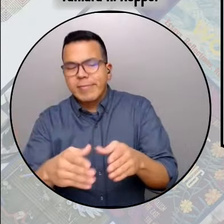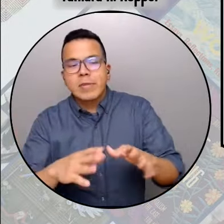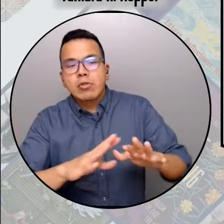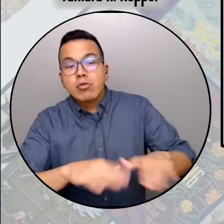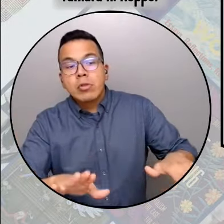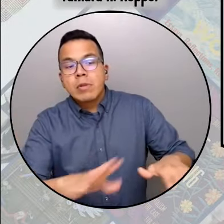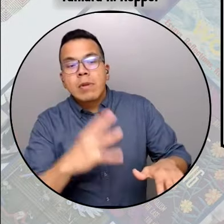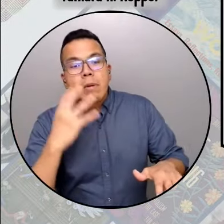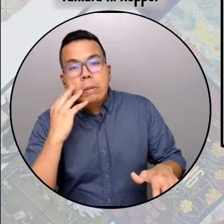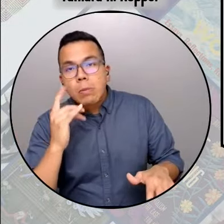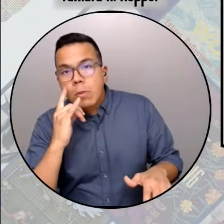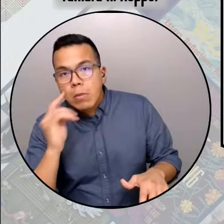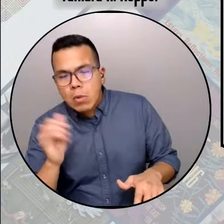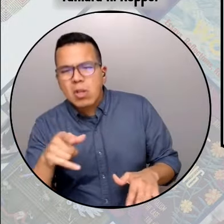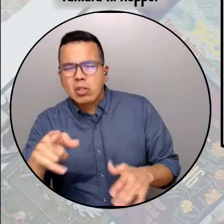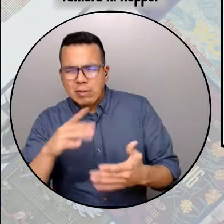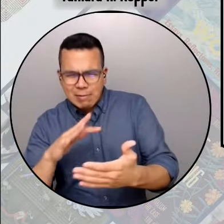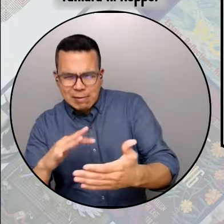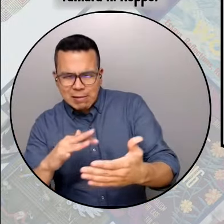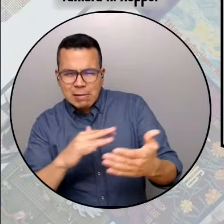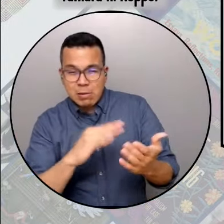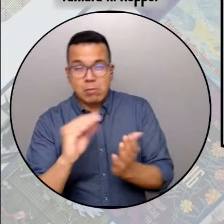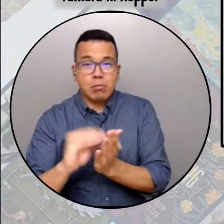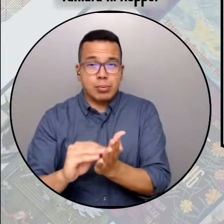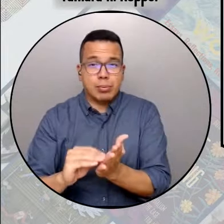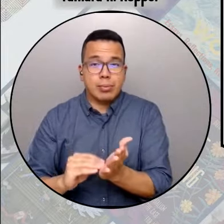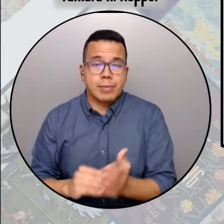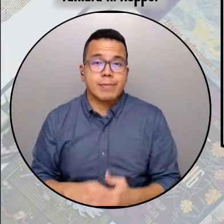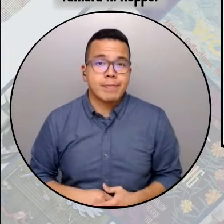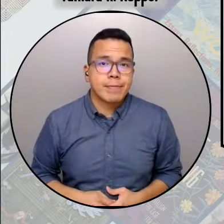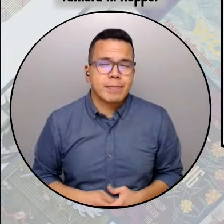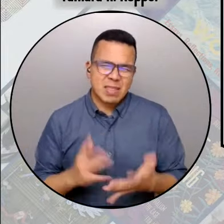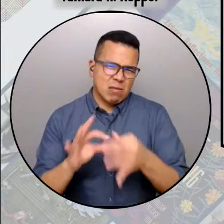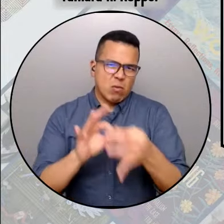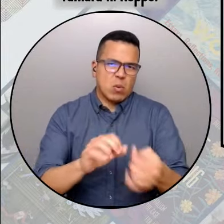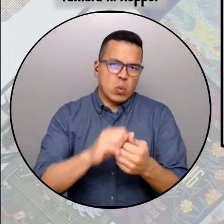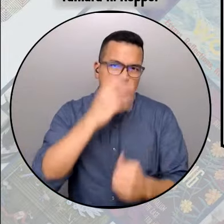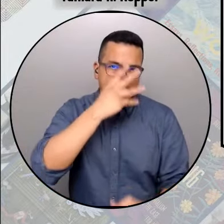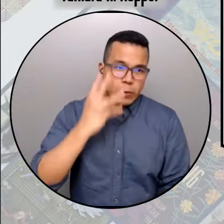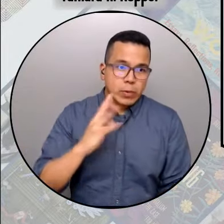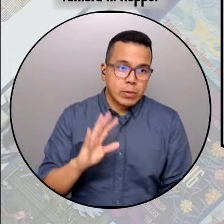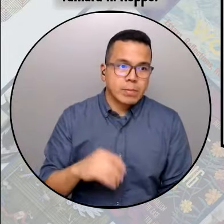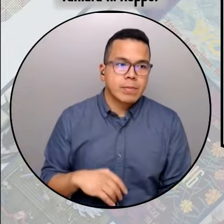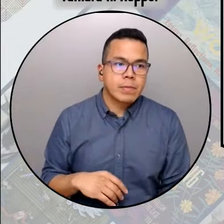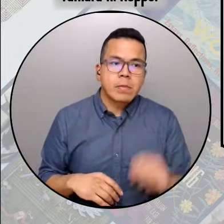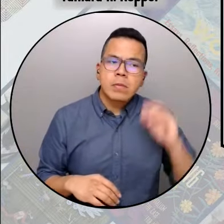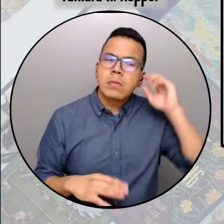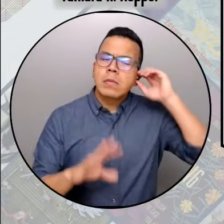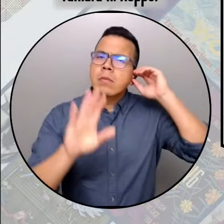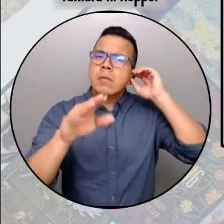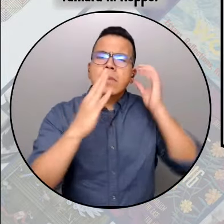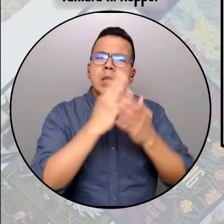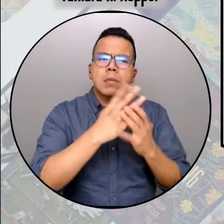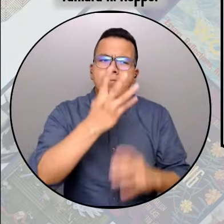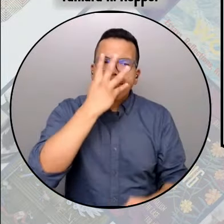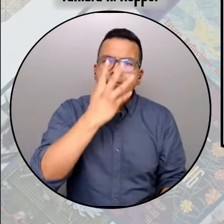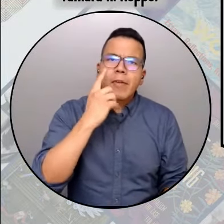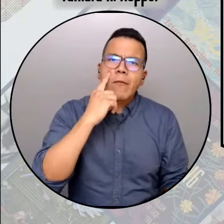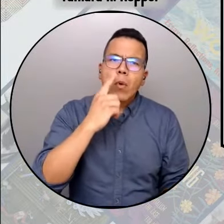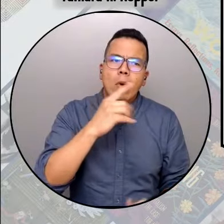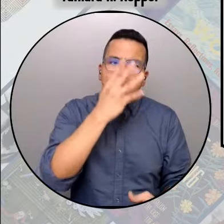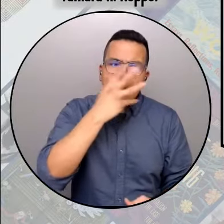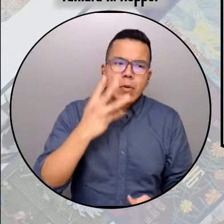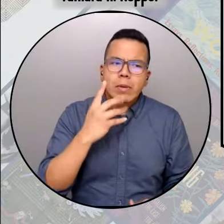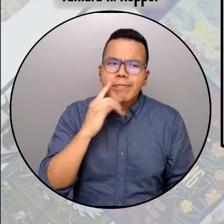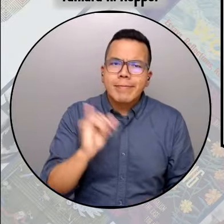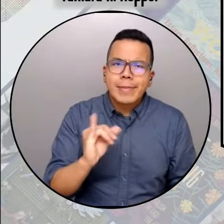children in immigration enforcement. So detention facilities. These include ICE-owned and operated